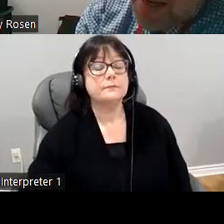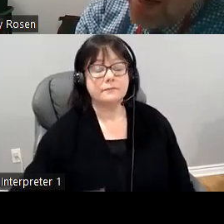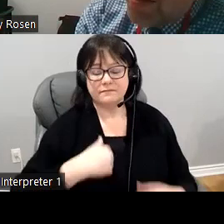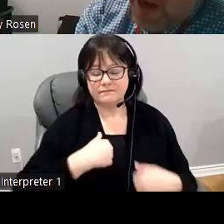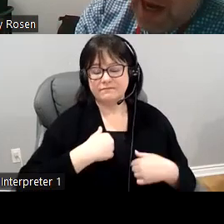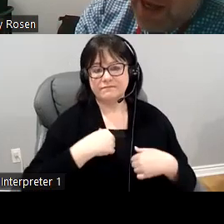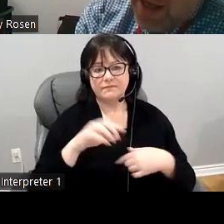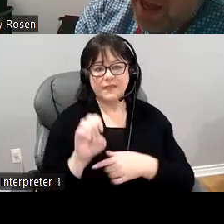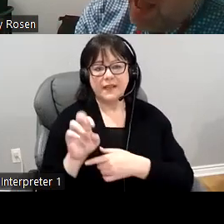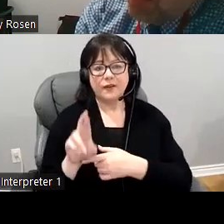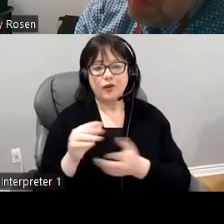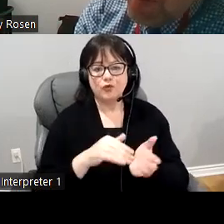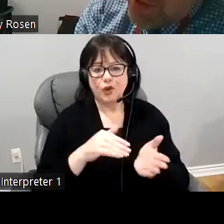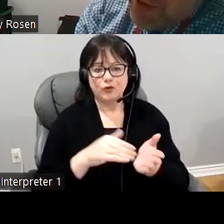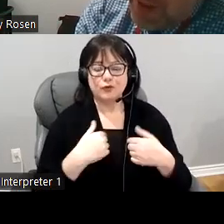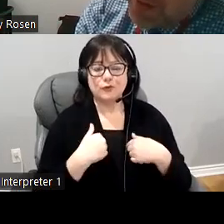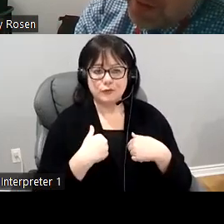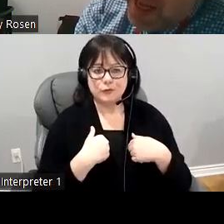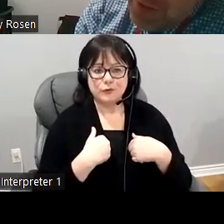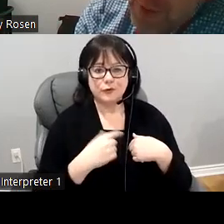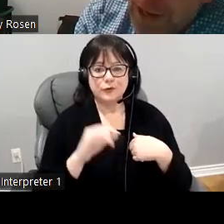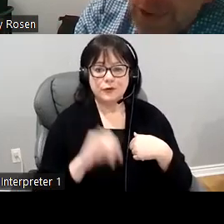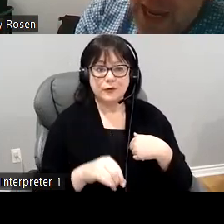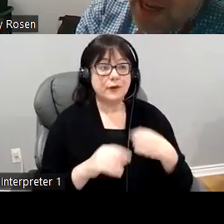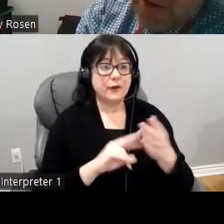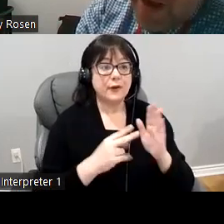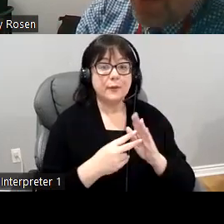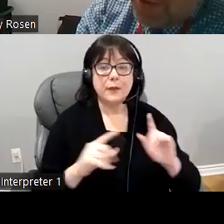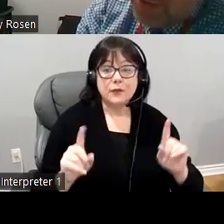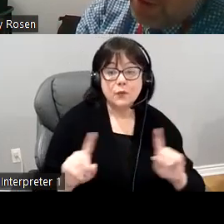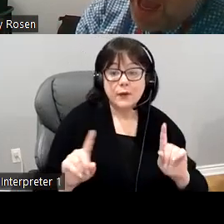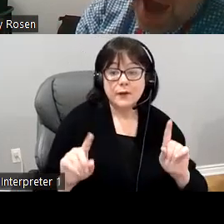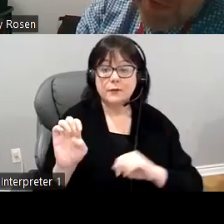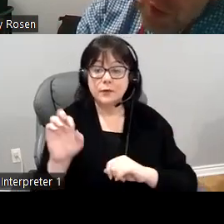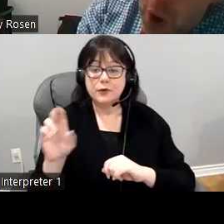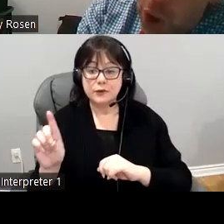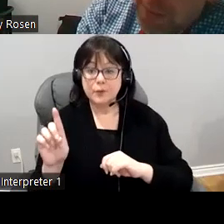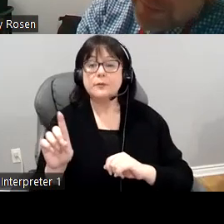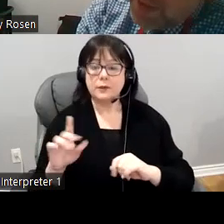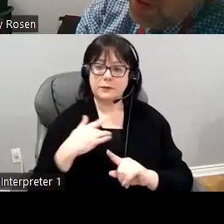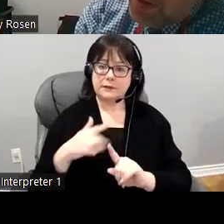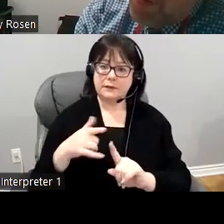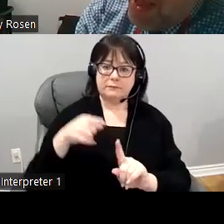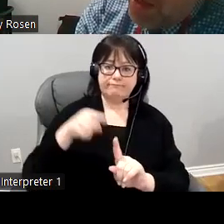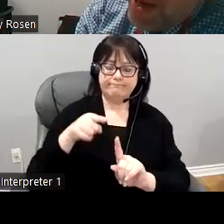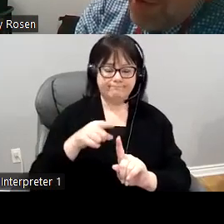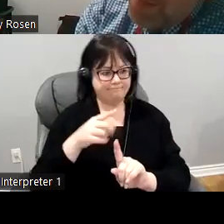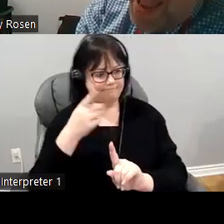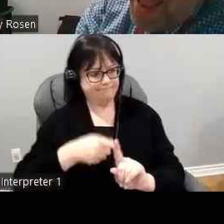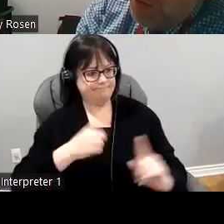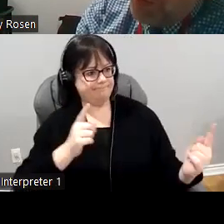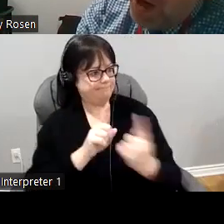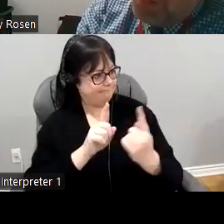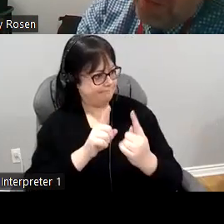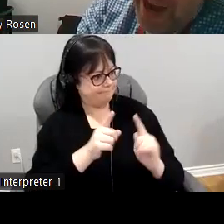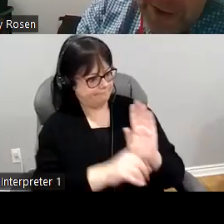to identify elder mistreatment and to initiate intervention. After all, evaluation by